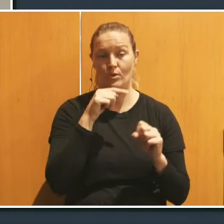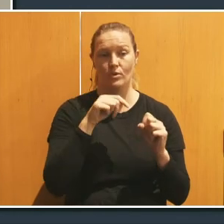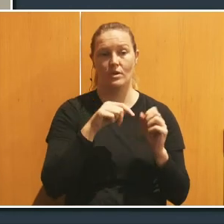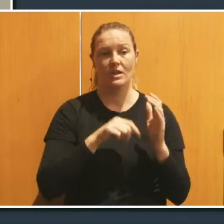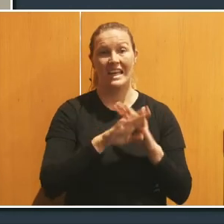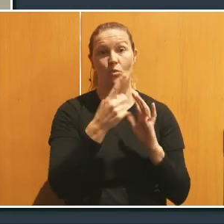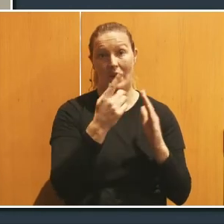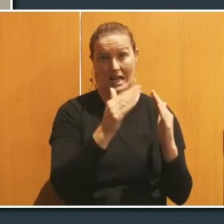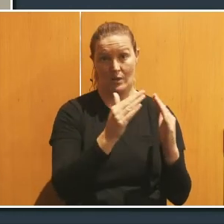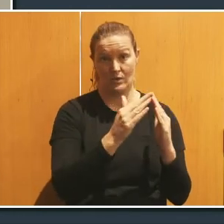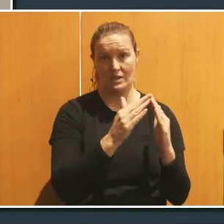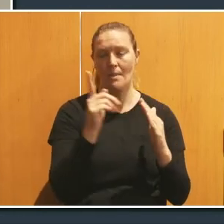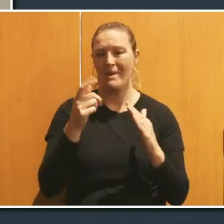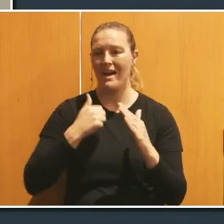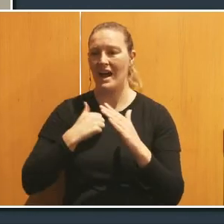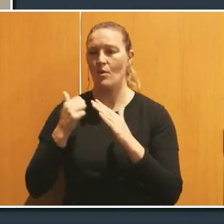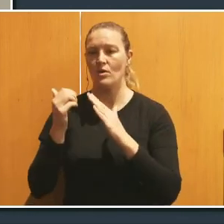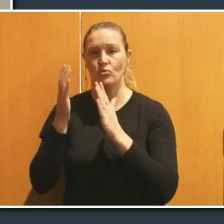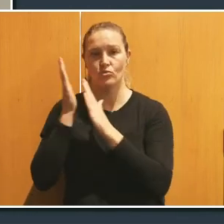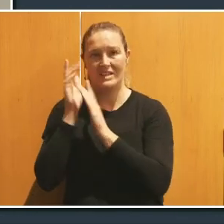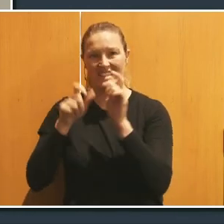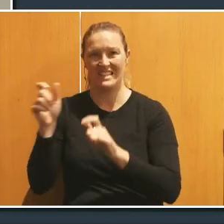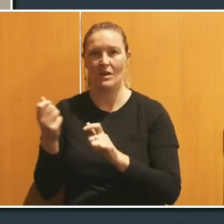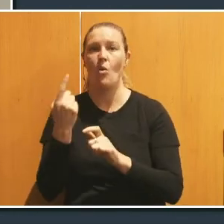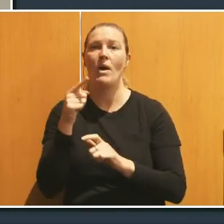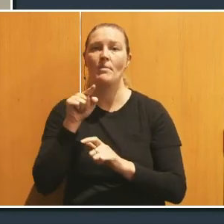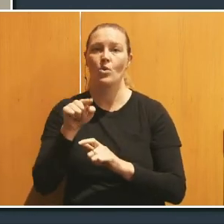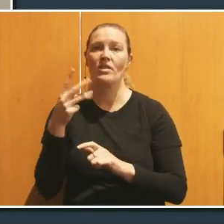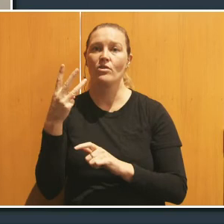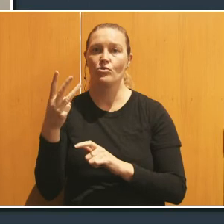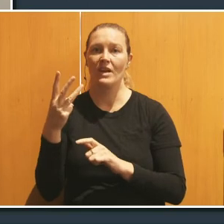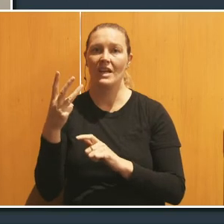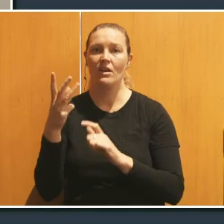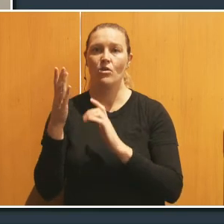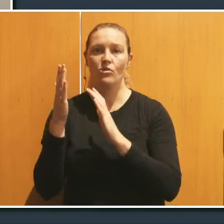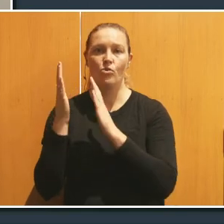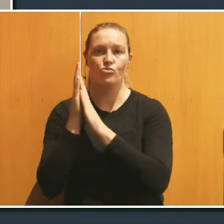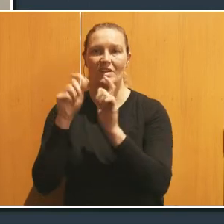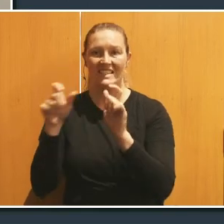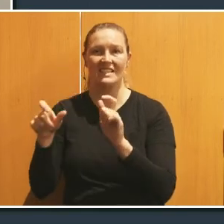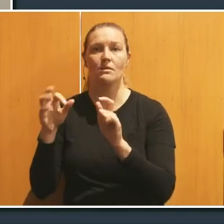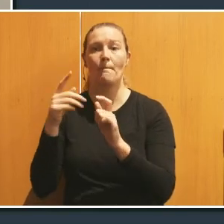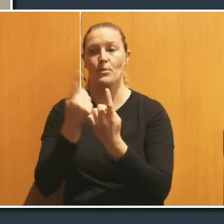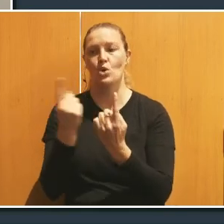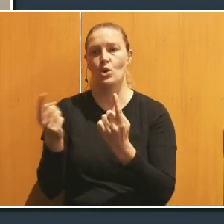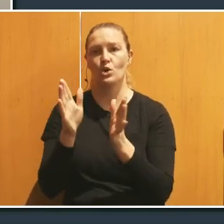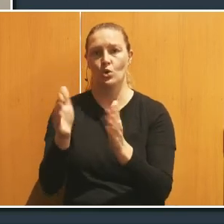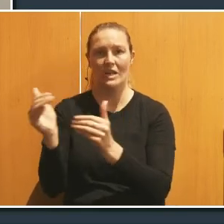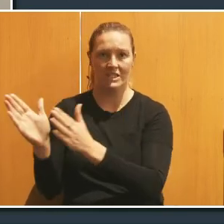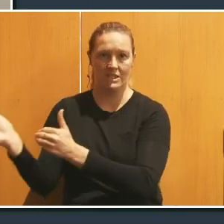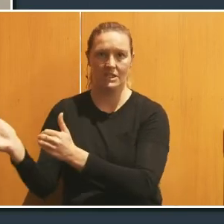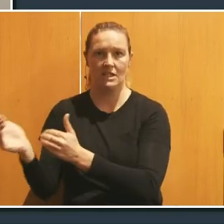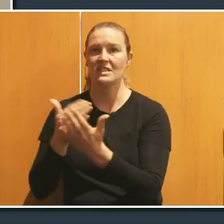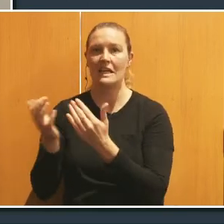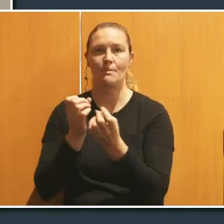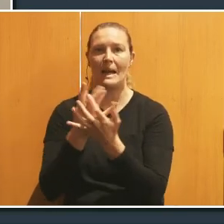varies. Our residents, on average, we have 1.3 residents per unit, irrespective of how many bedrooms that unit